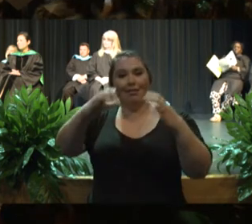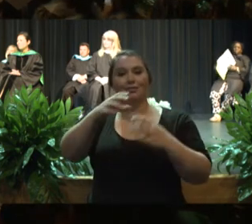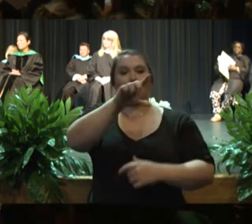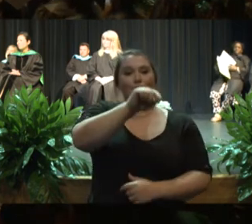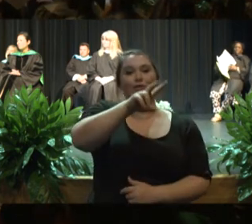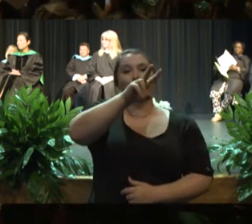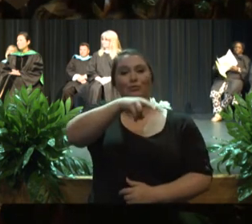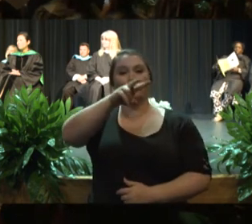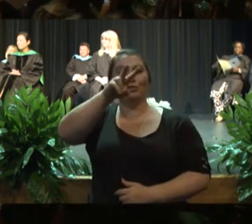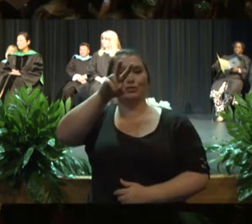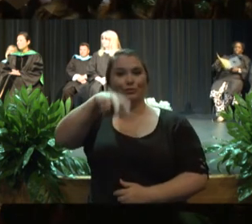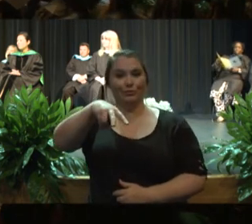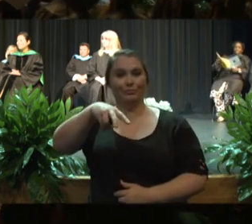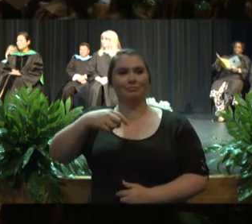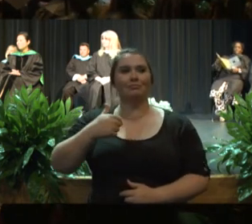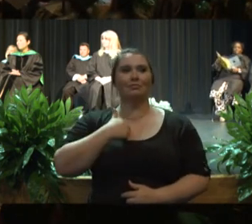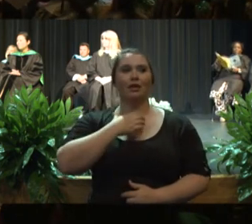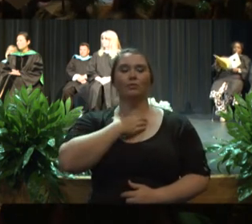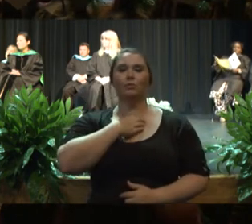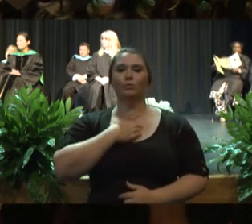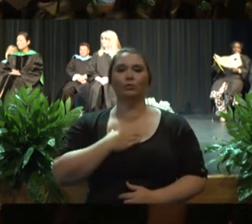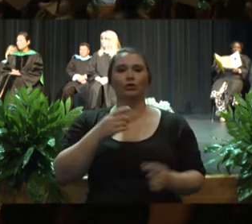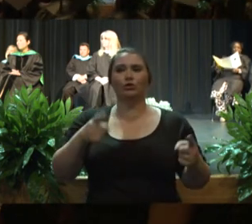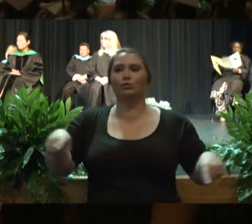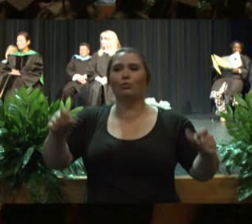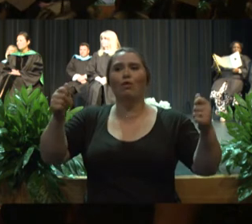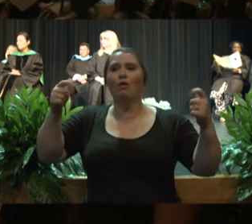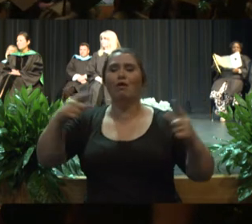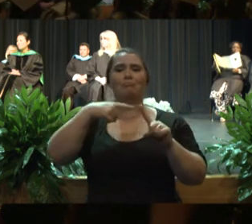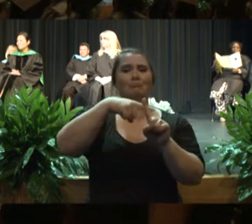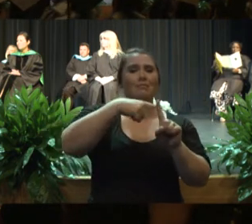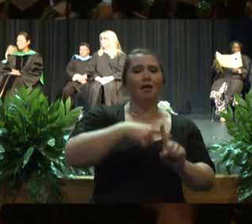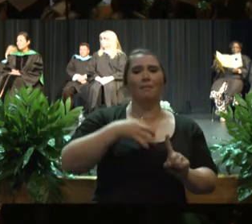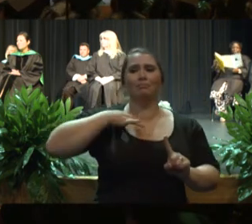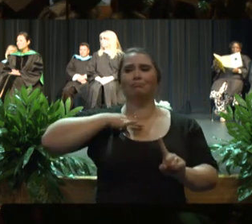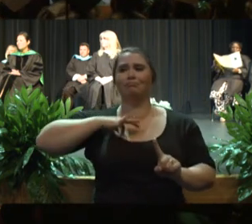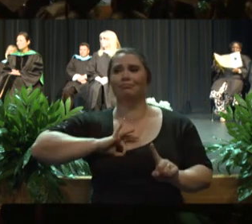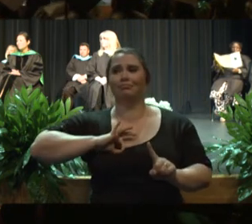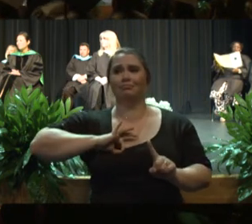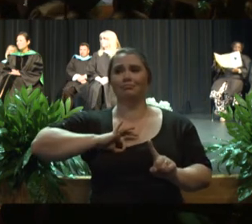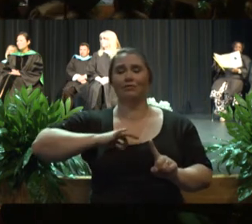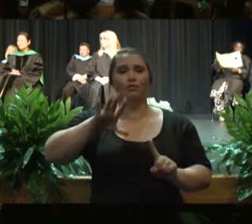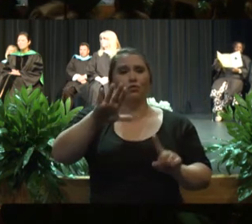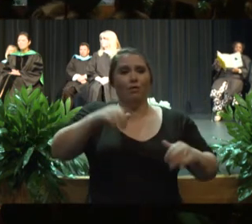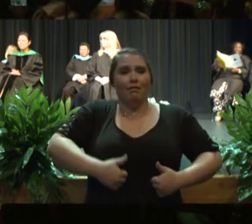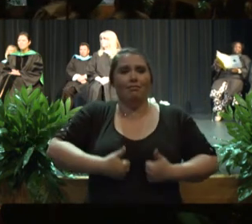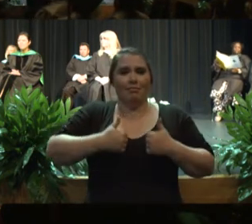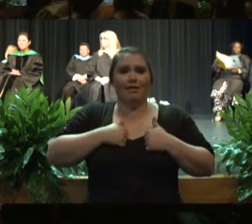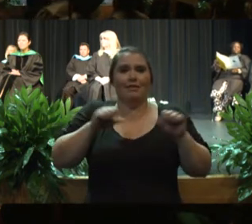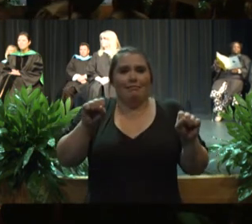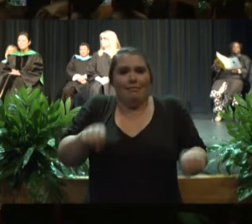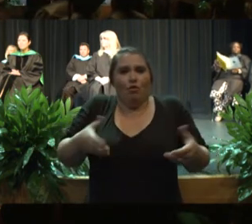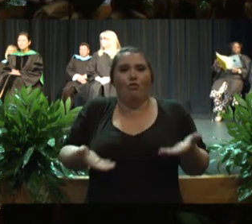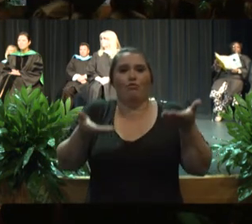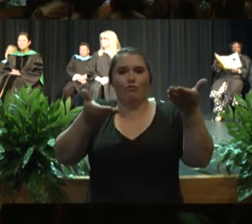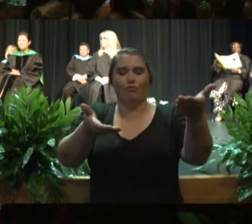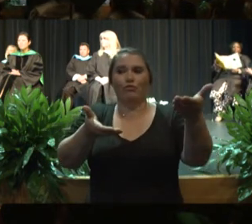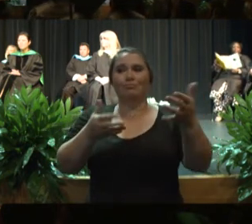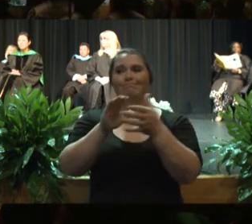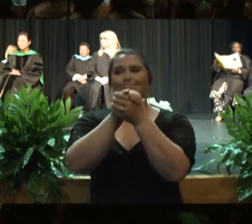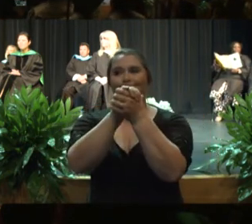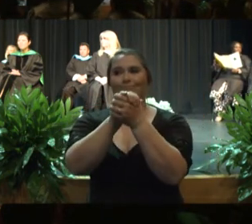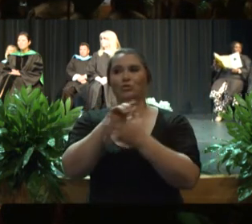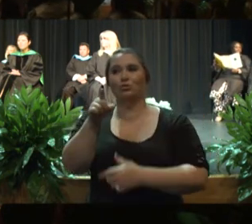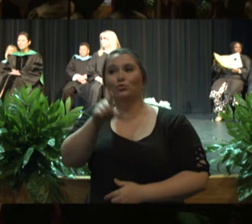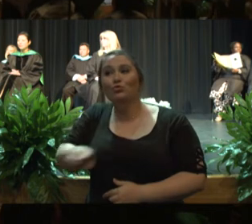of 2022. I wish you every blessing that life has to offer, and